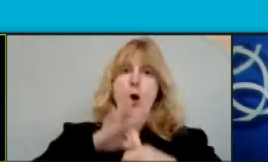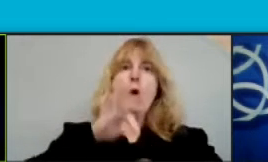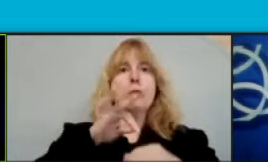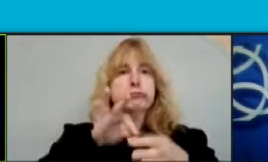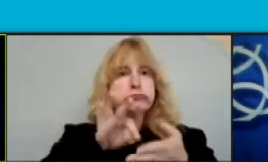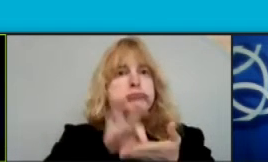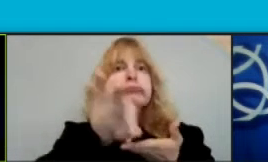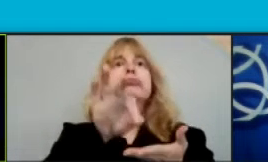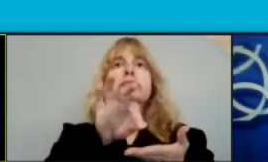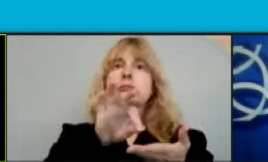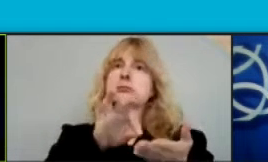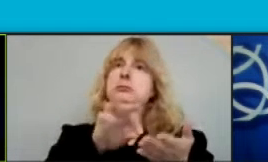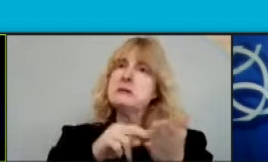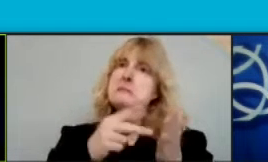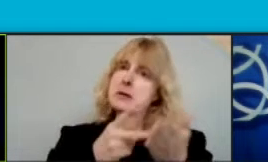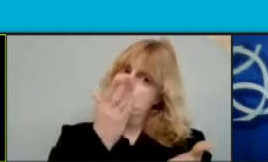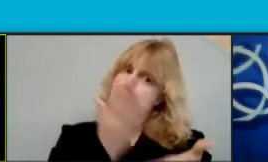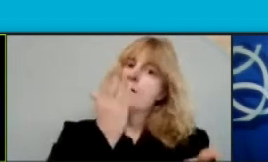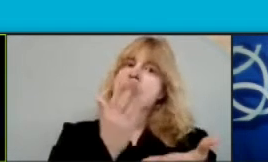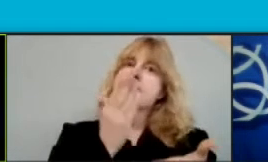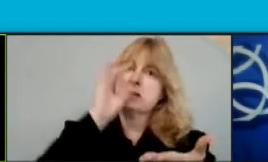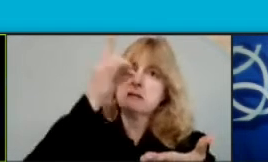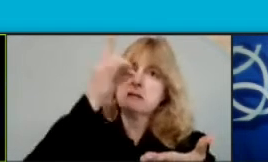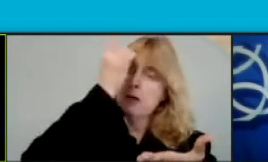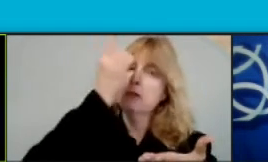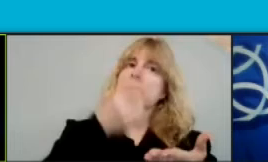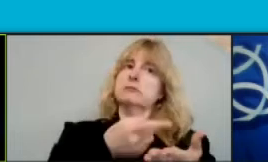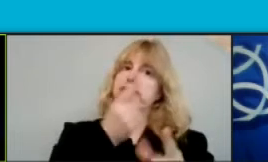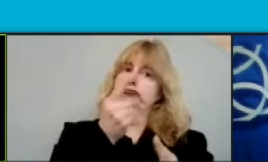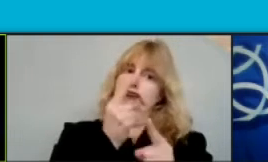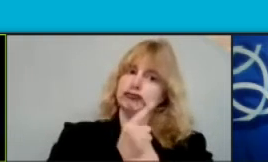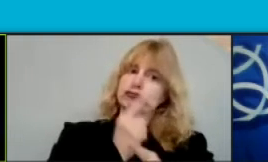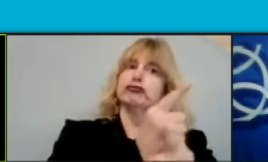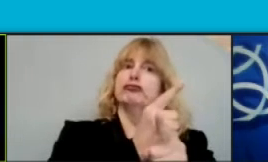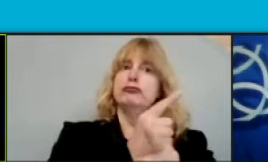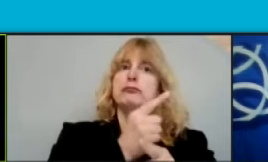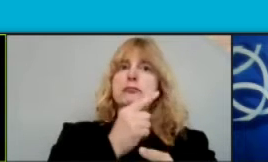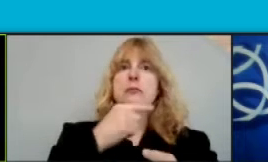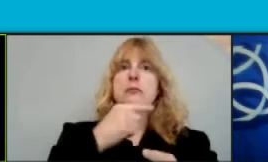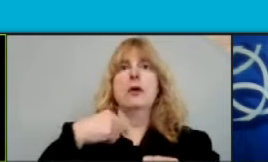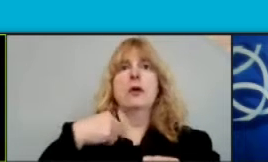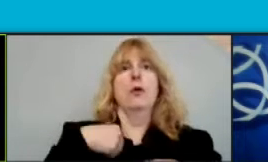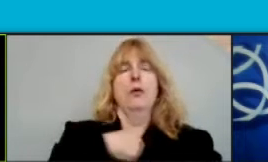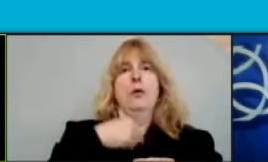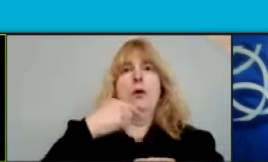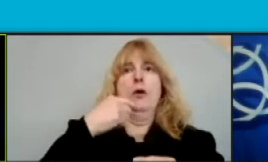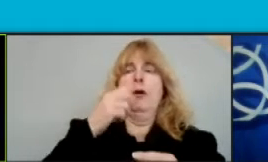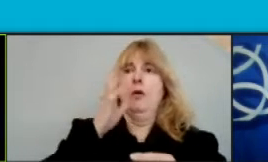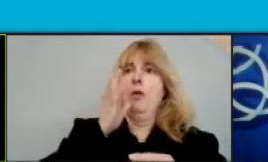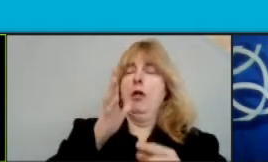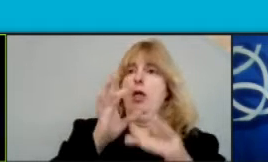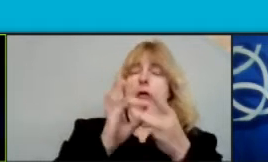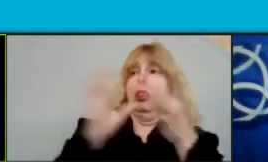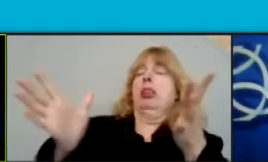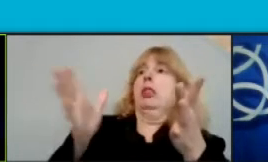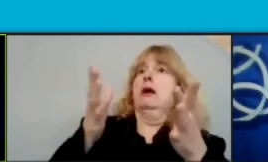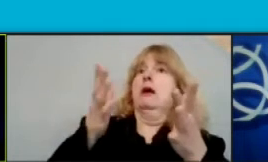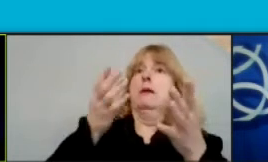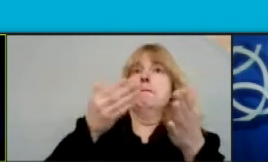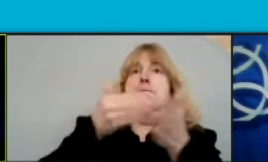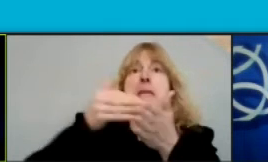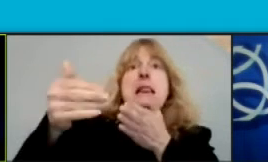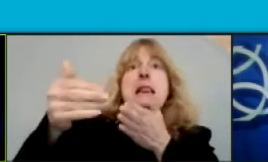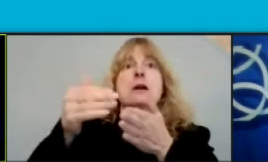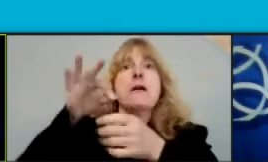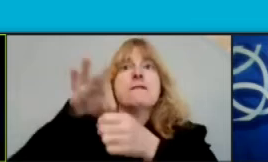and that we didn't disenfranchise millions of voters, most of them being